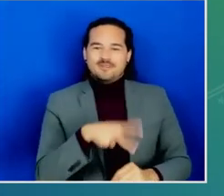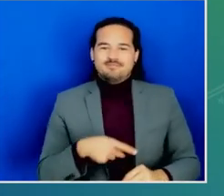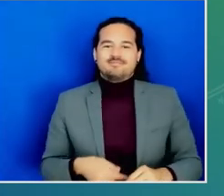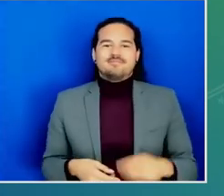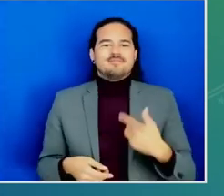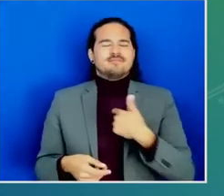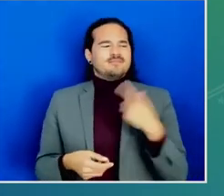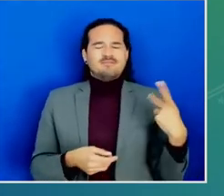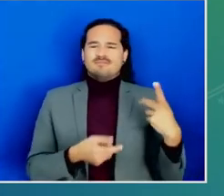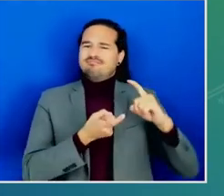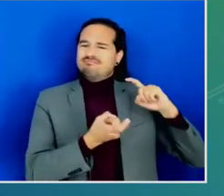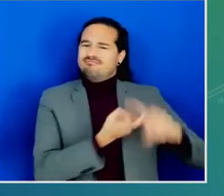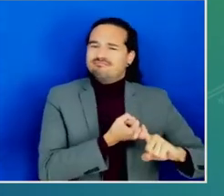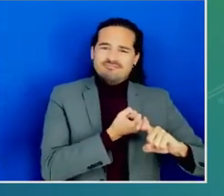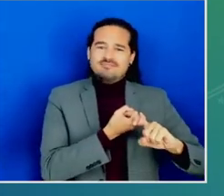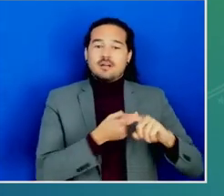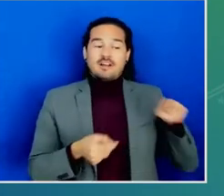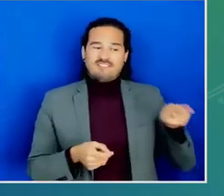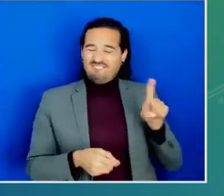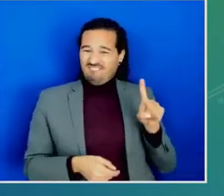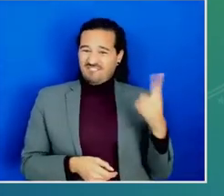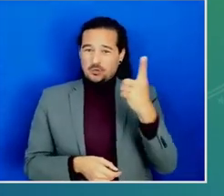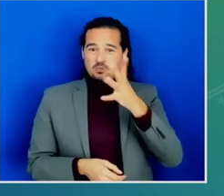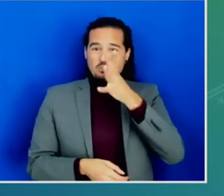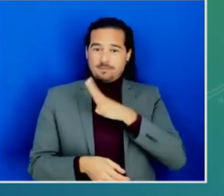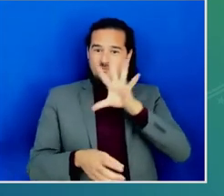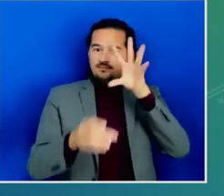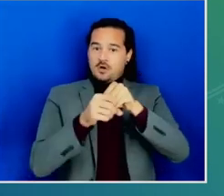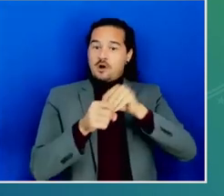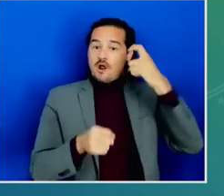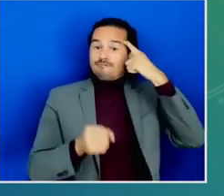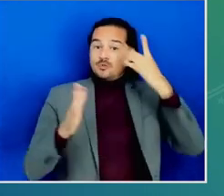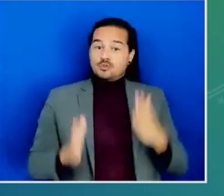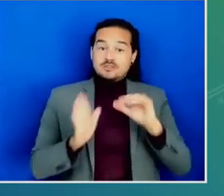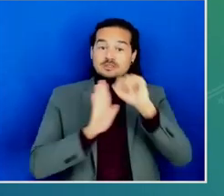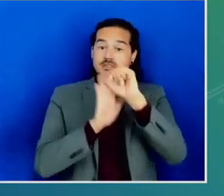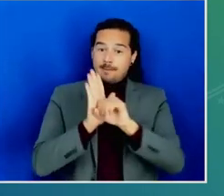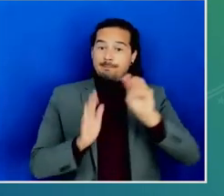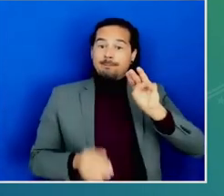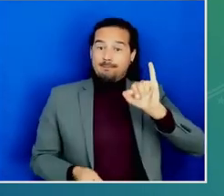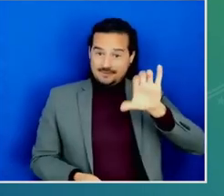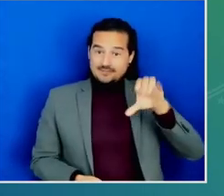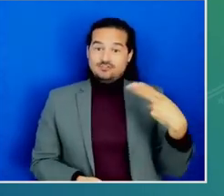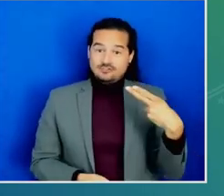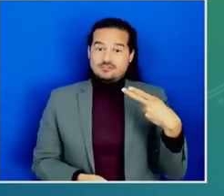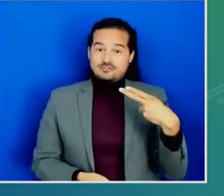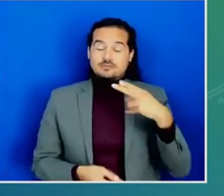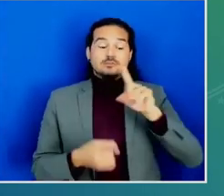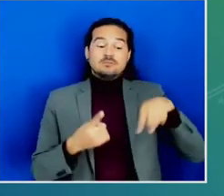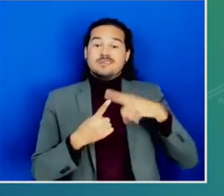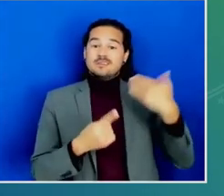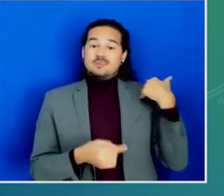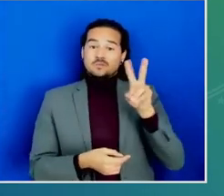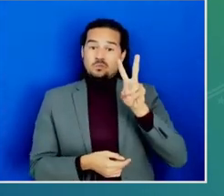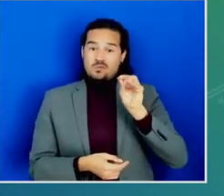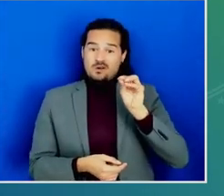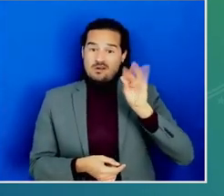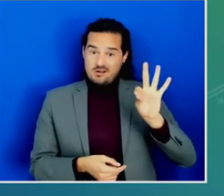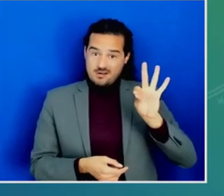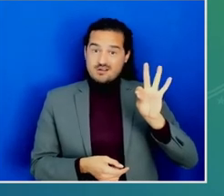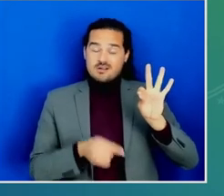great friend as well. First woman to ever serve as governor of Michigan. In 2009, she faced the collapse of the